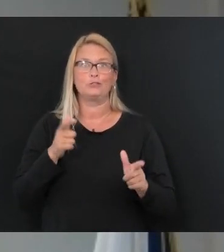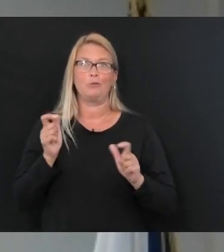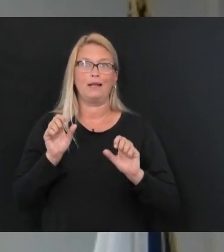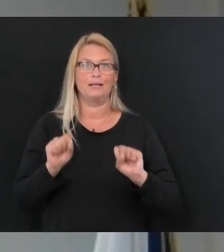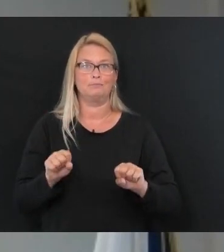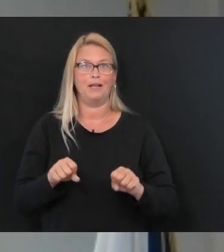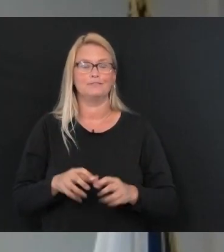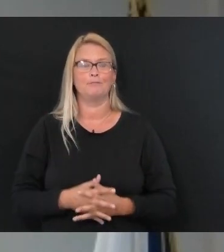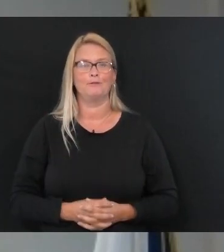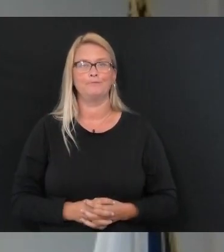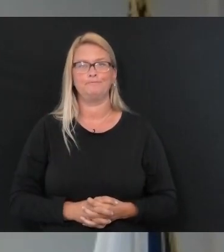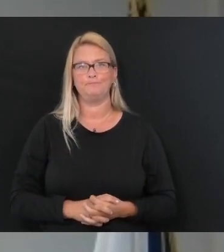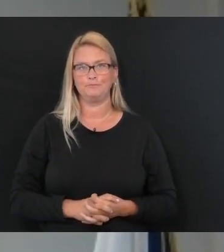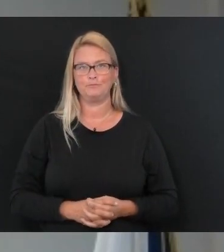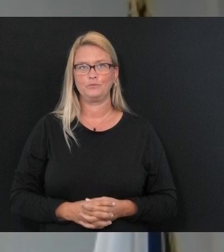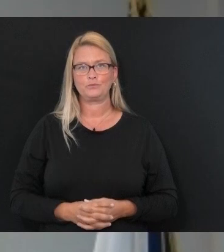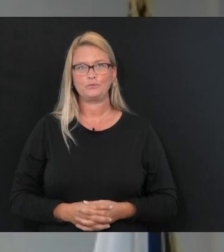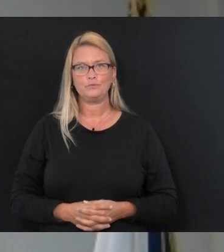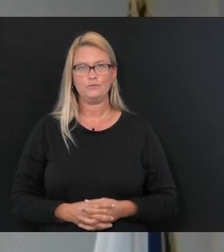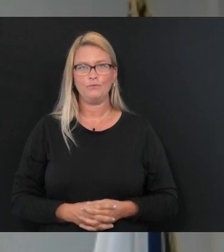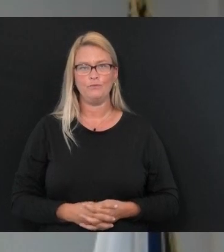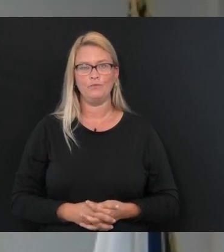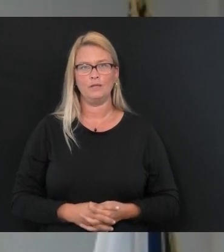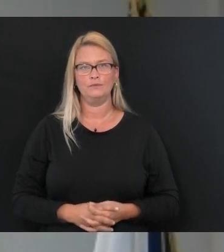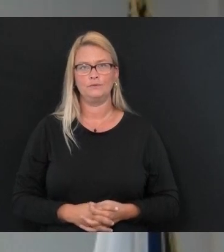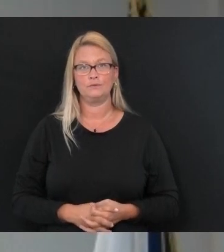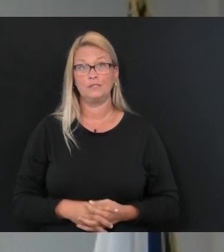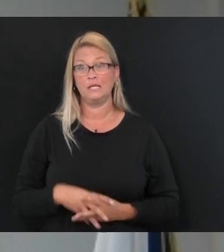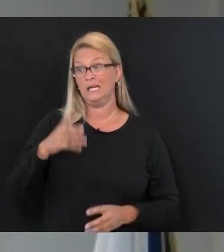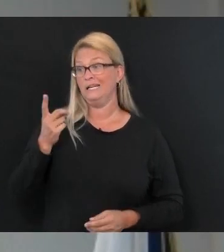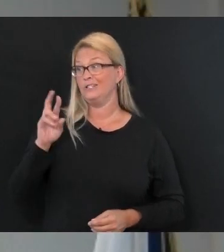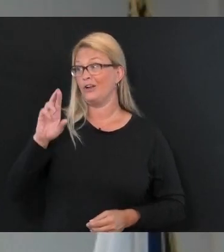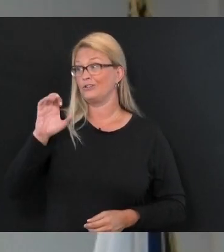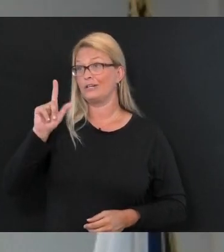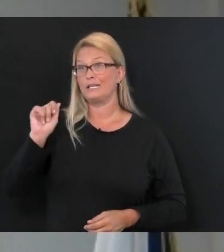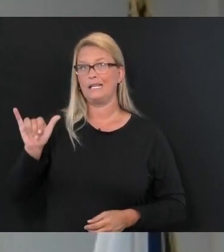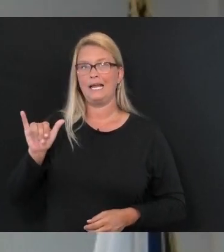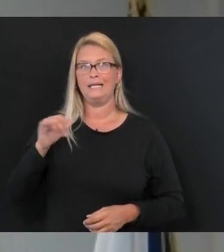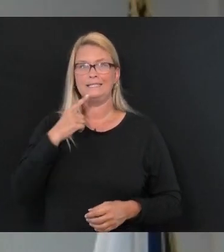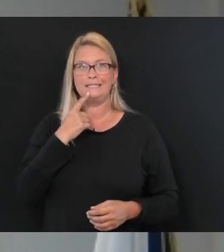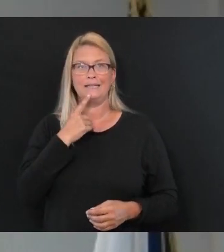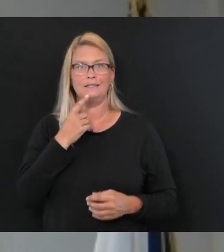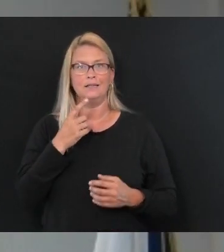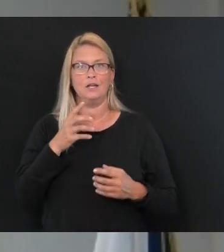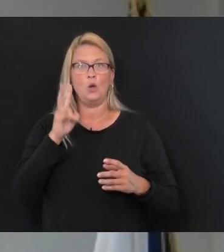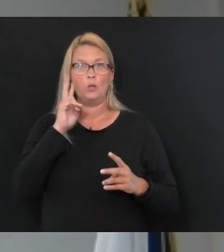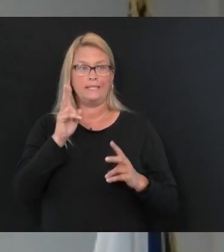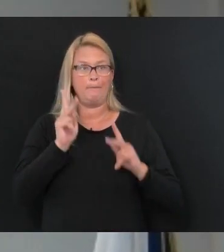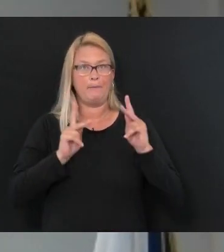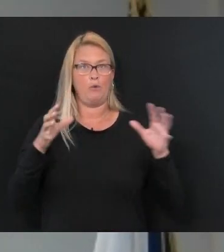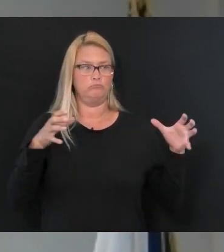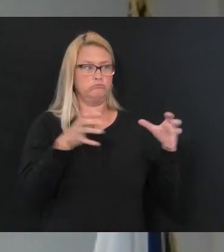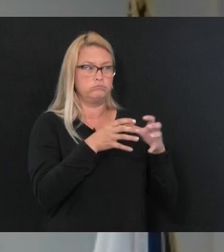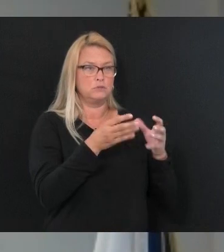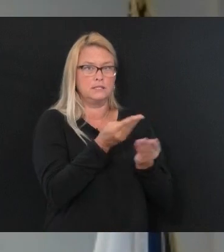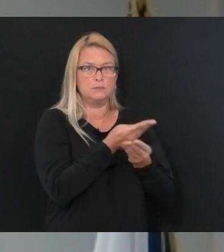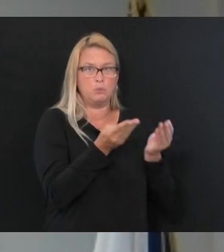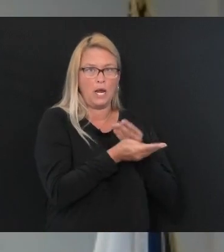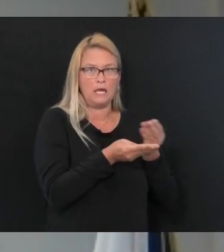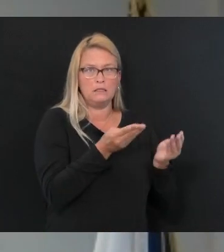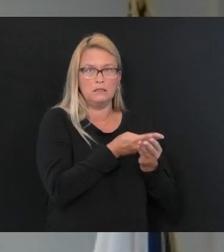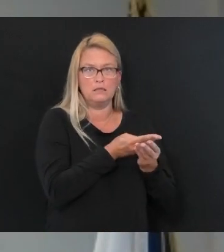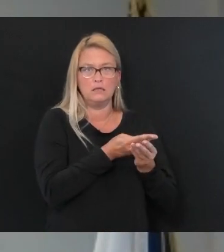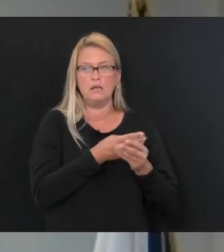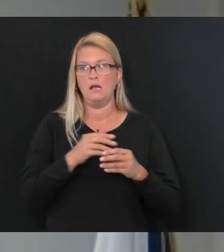possible. But as Clay mentioned, the difference in community spread and congregate spread, and the governor mentioned,